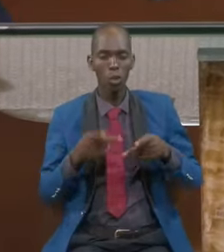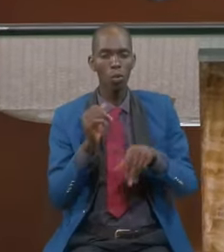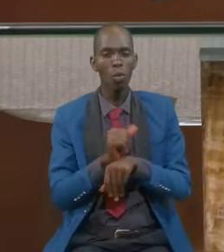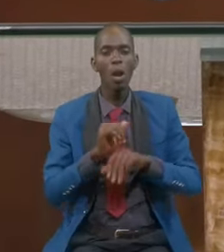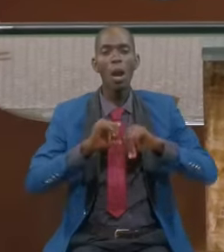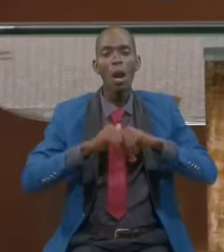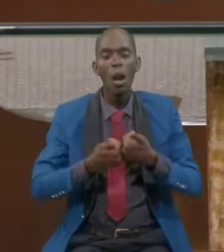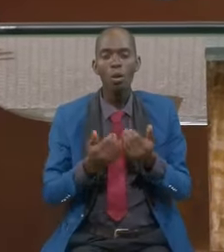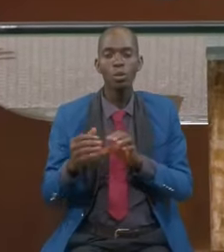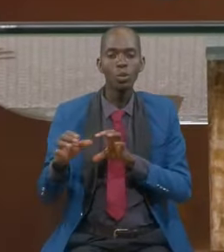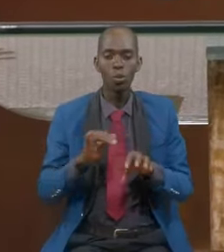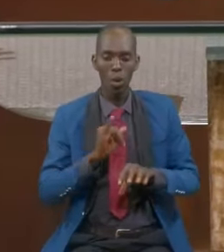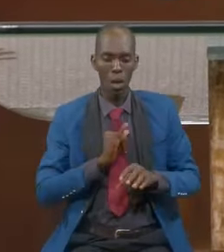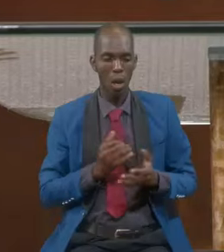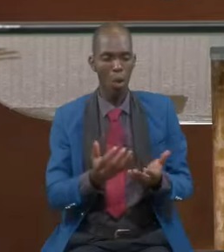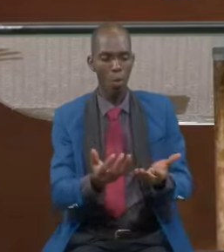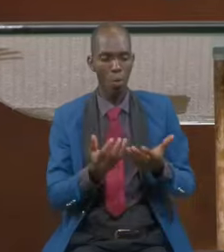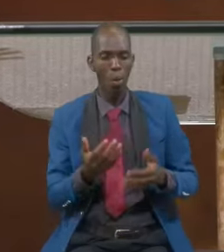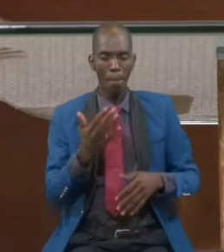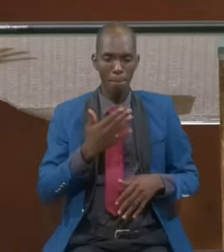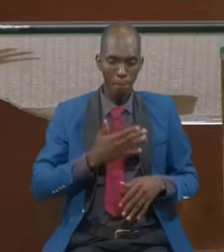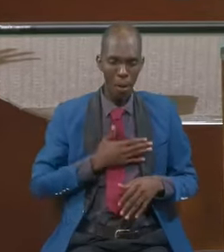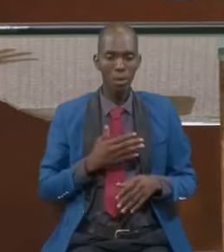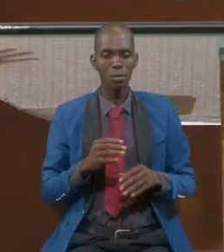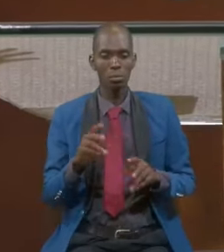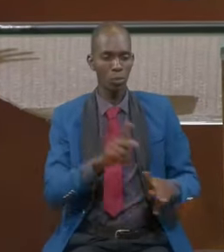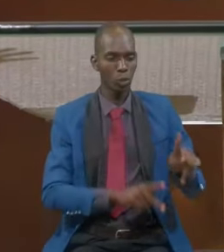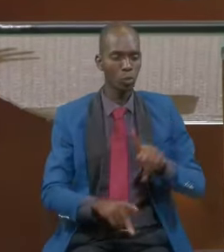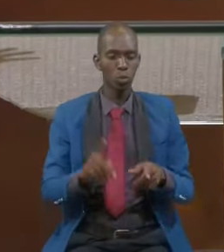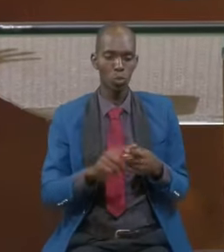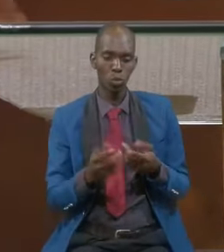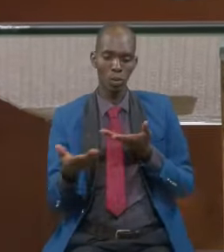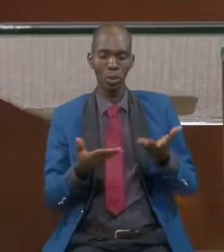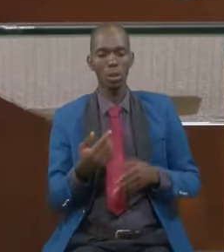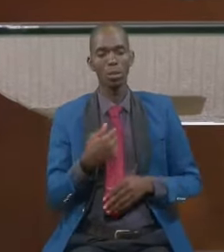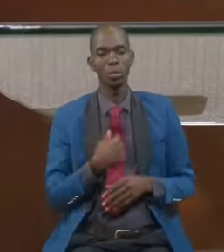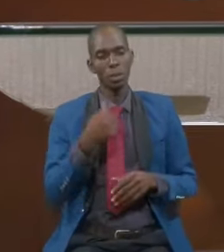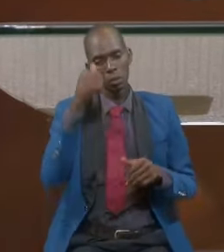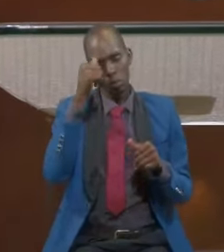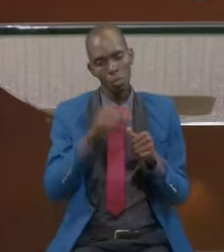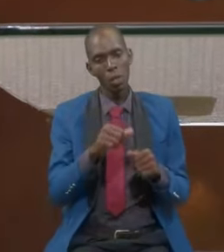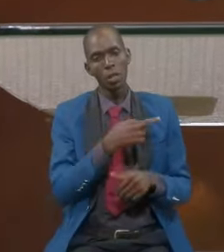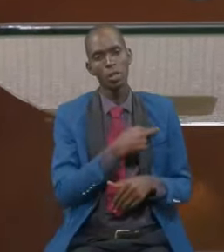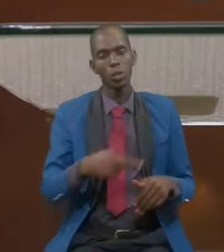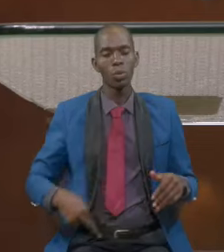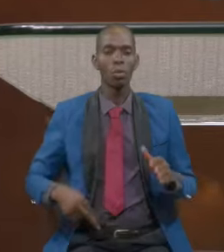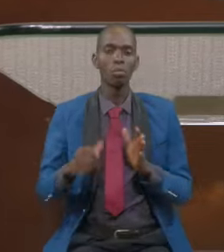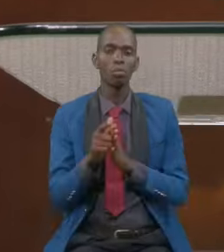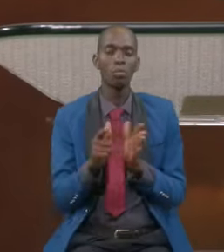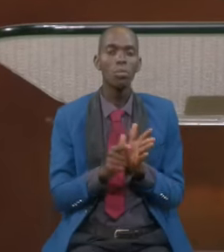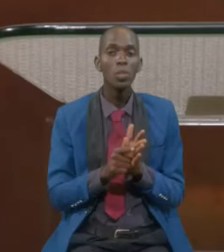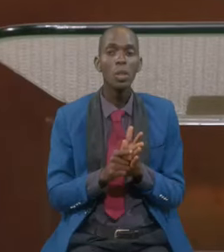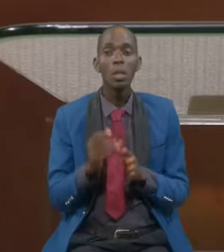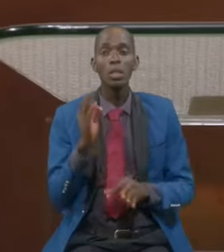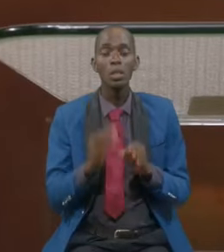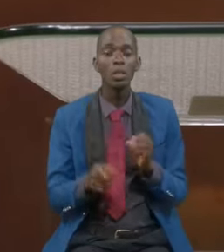my employees to deal with me? The royal law. And when you're dealing with